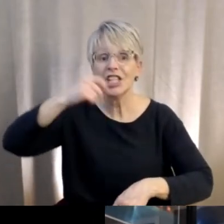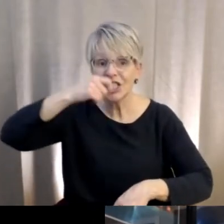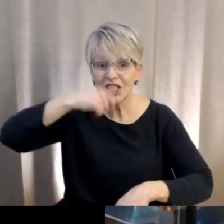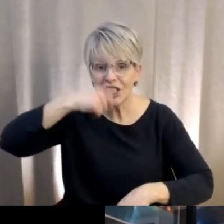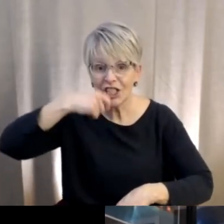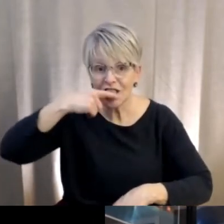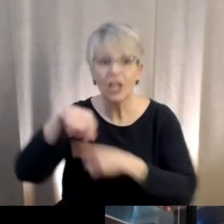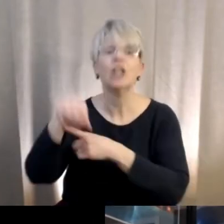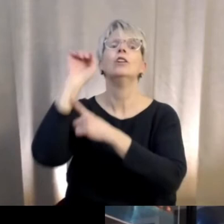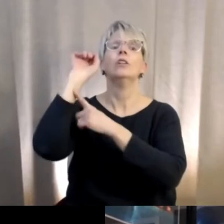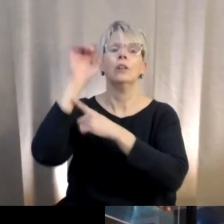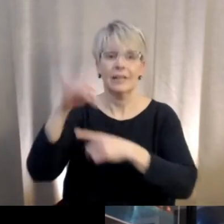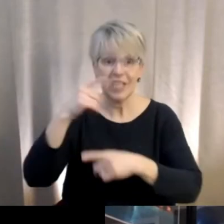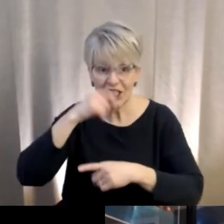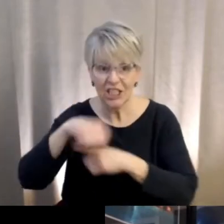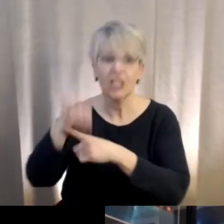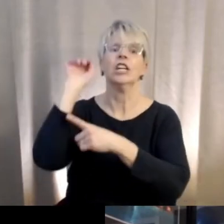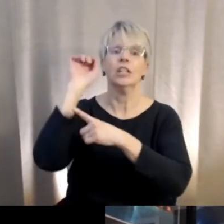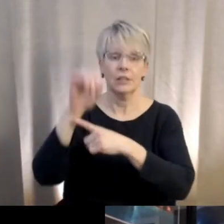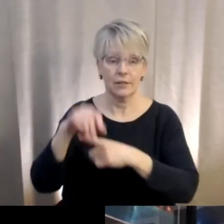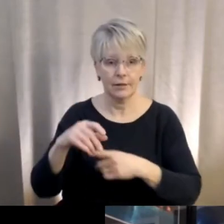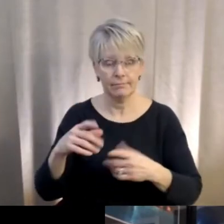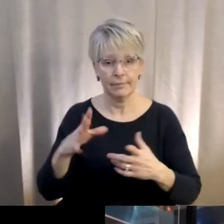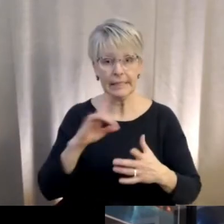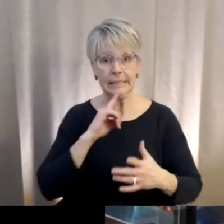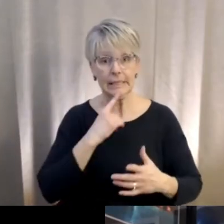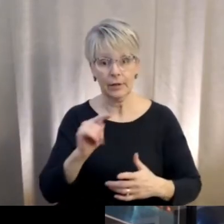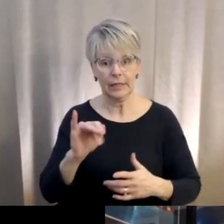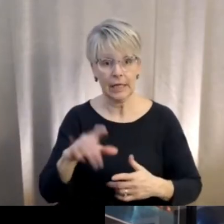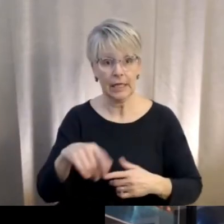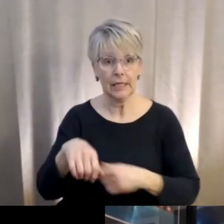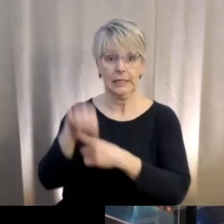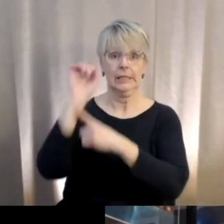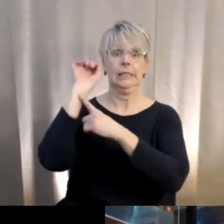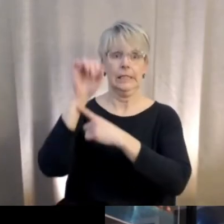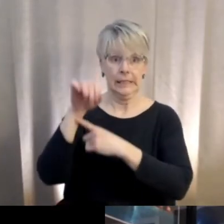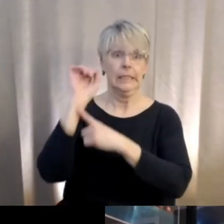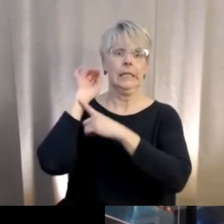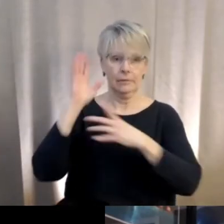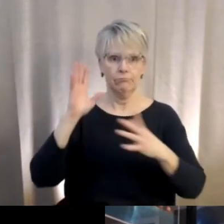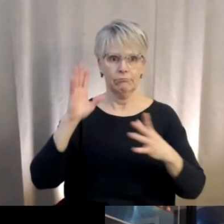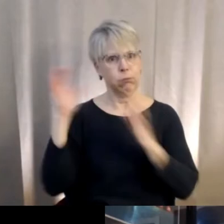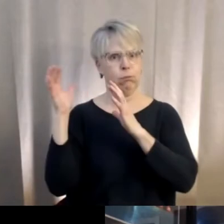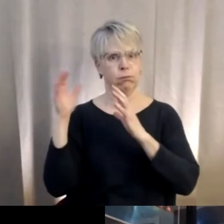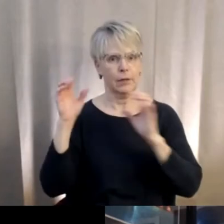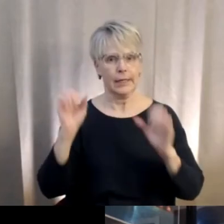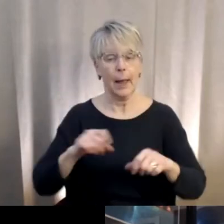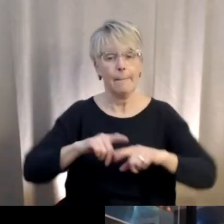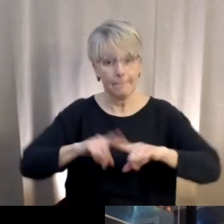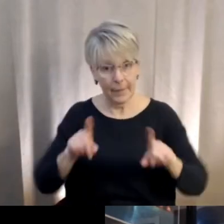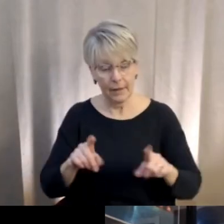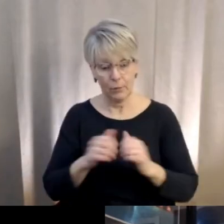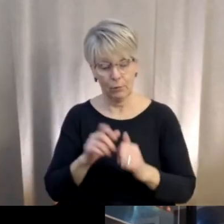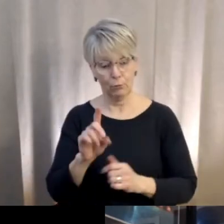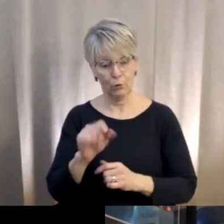fairly rapid, intense tic, it can really quite negatively impact you. But with, you know, a